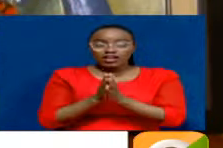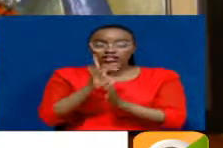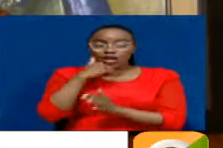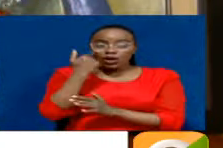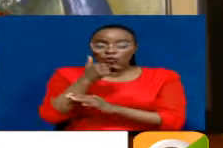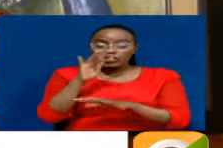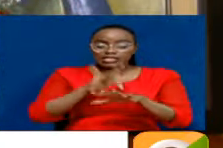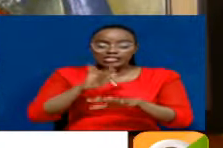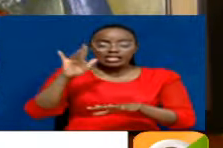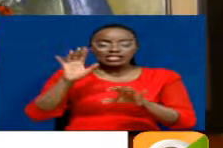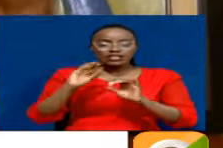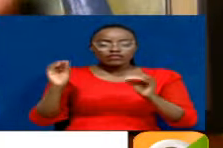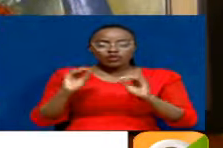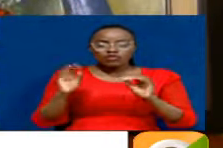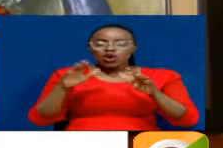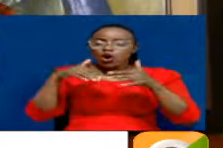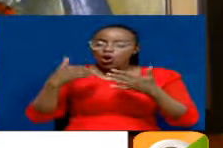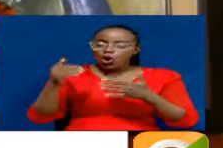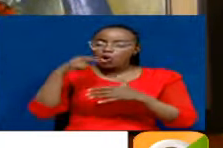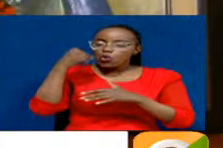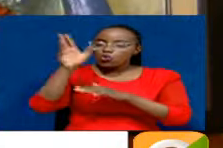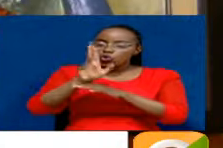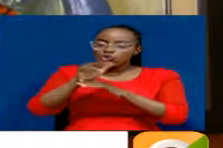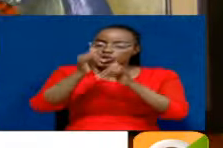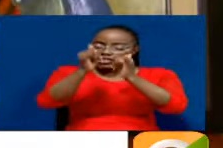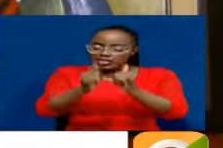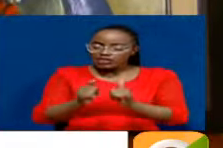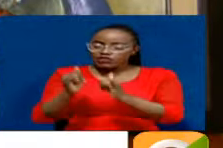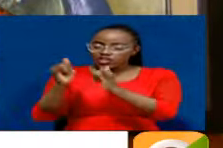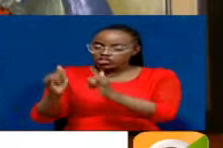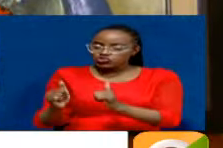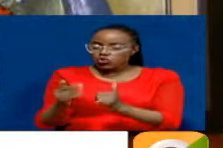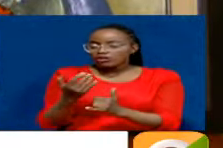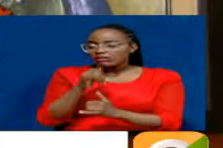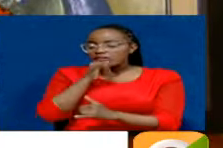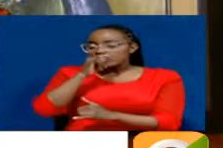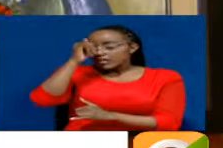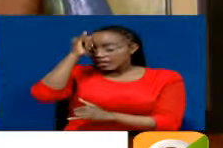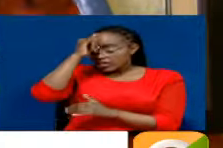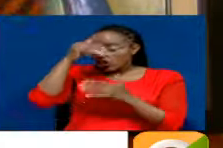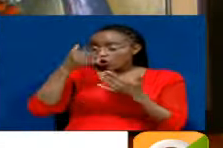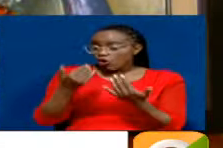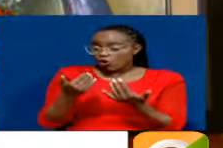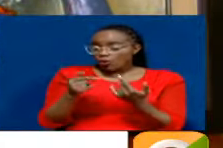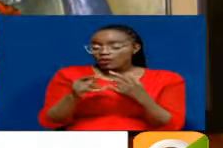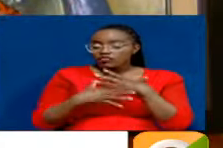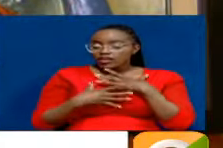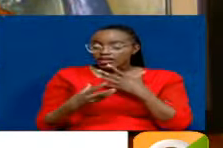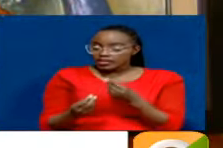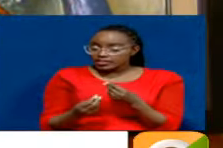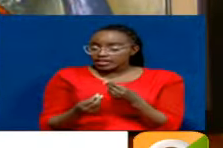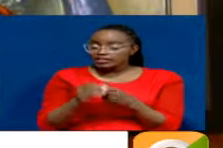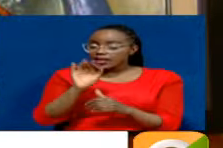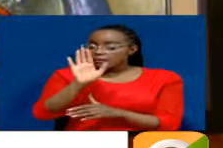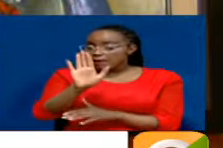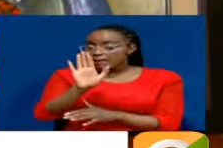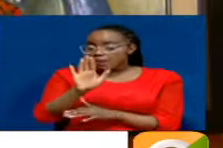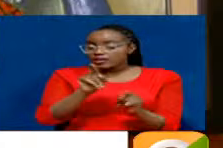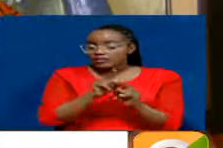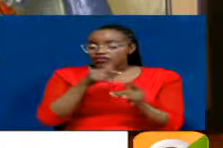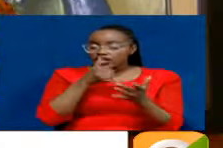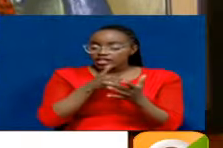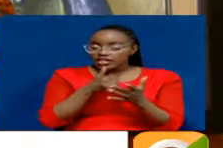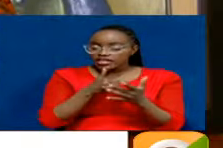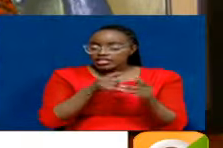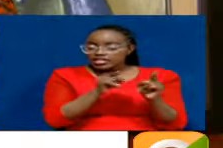is insensitive and who may use his individual greed or interest around,